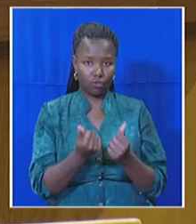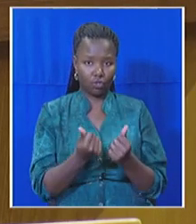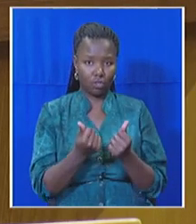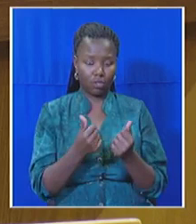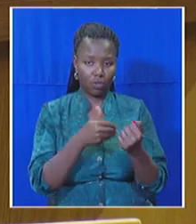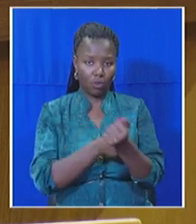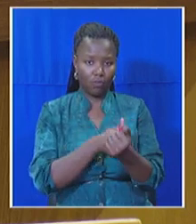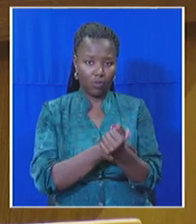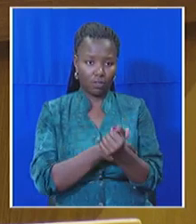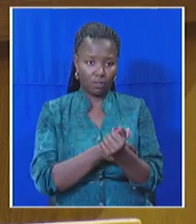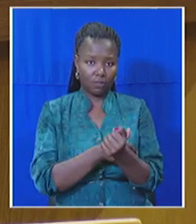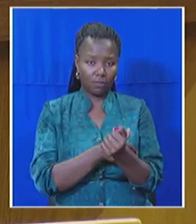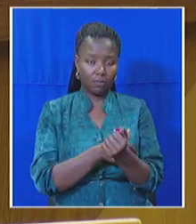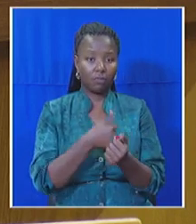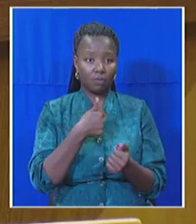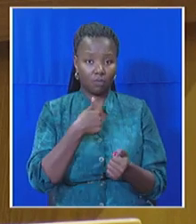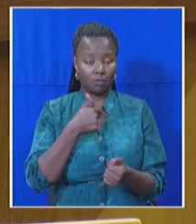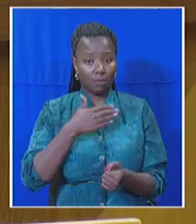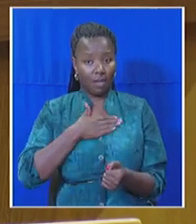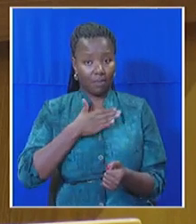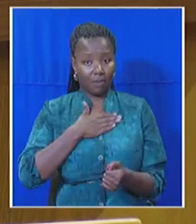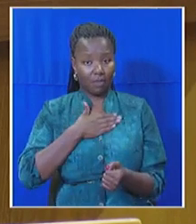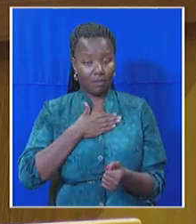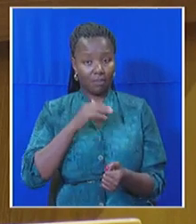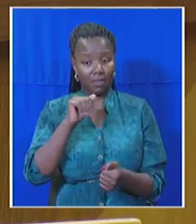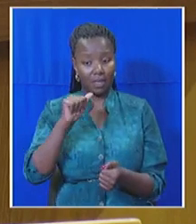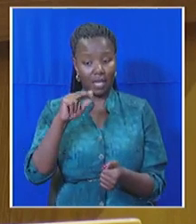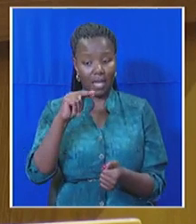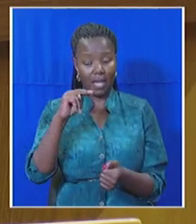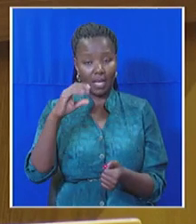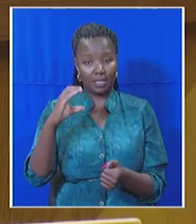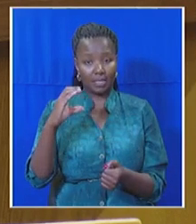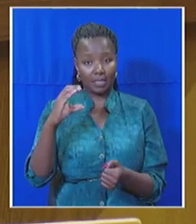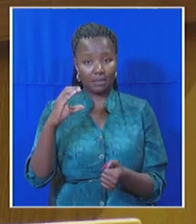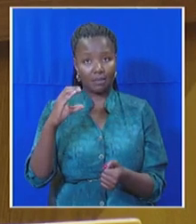and we are happy that the ANC, African National